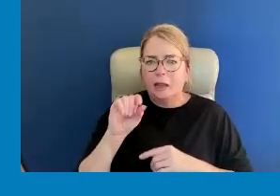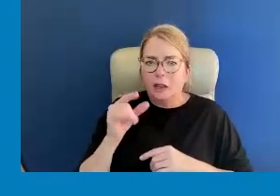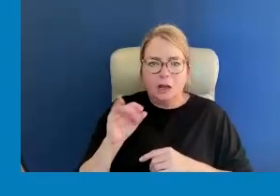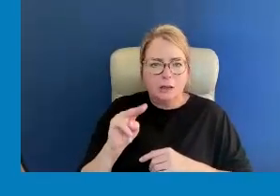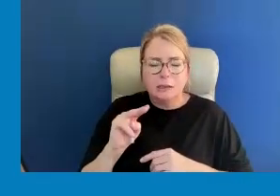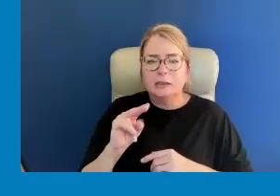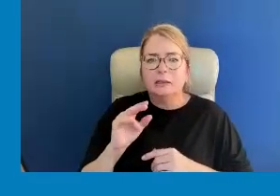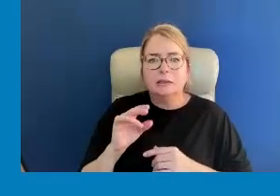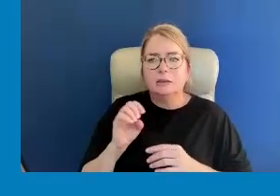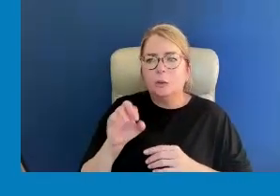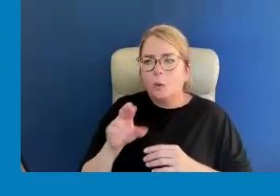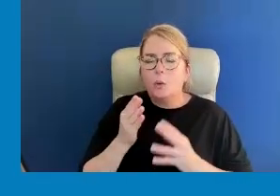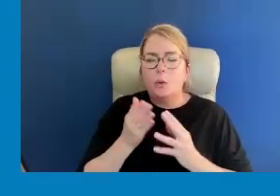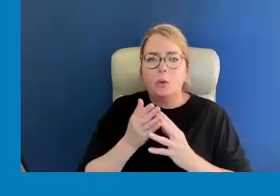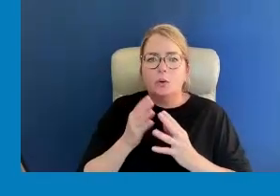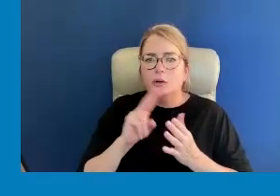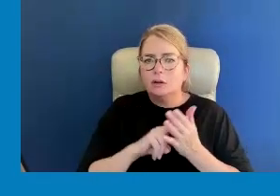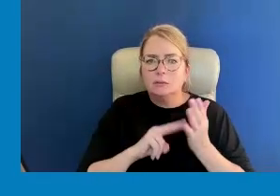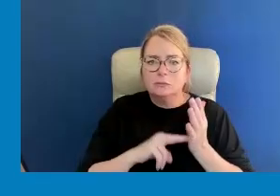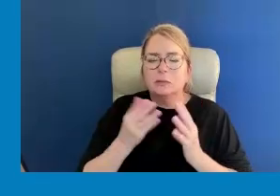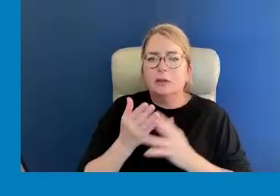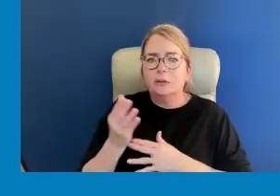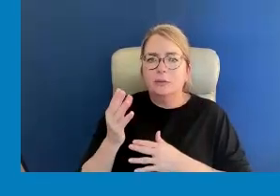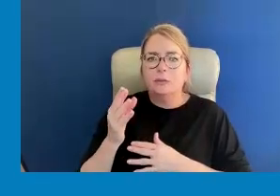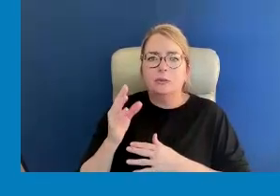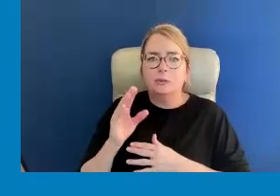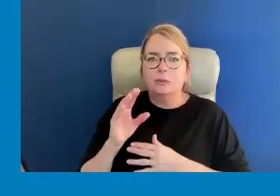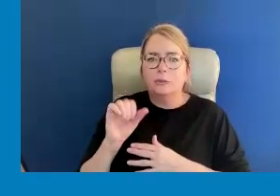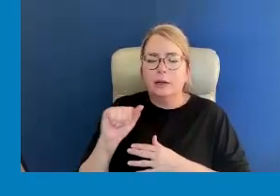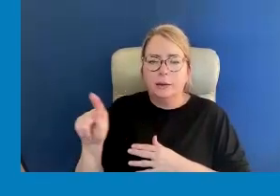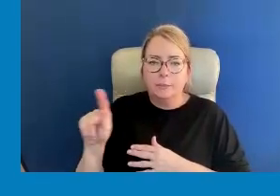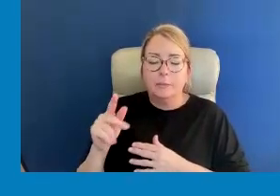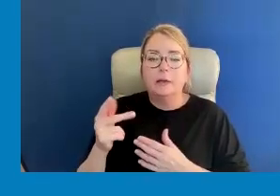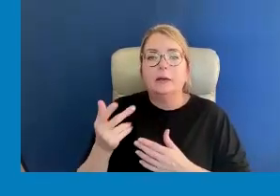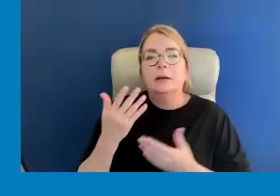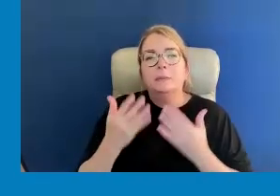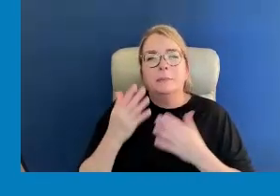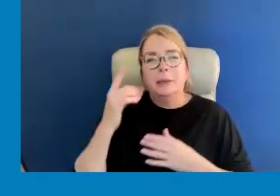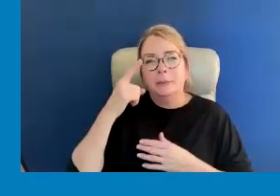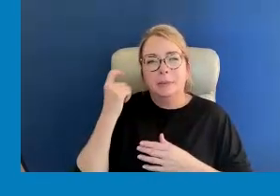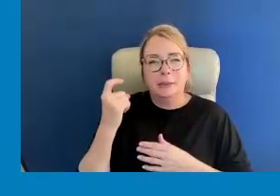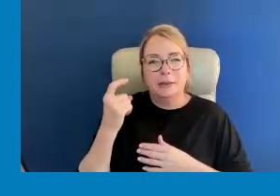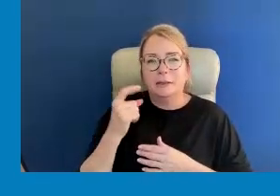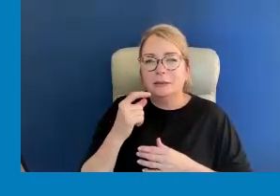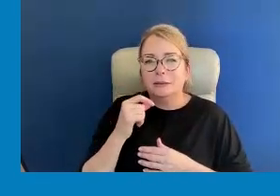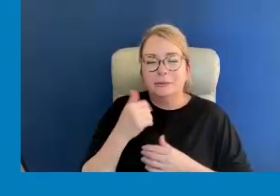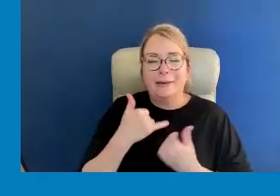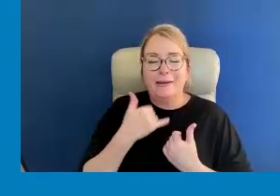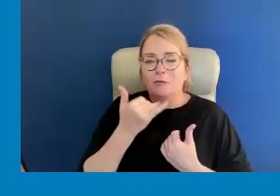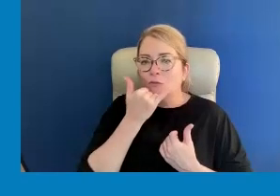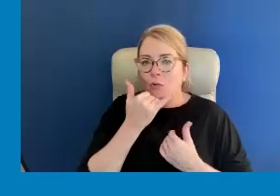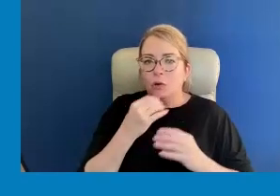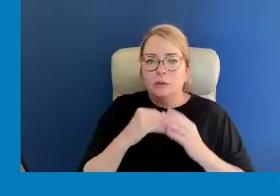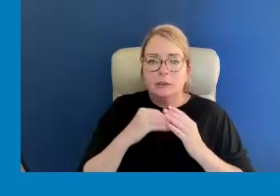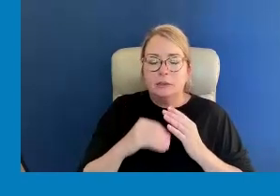My Portal app, that's because we have an incorrect email listed for you. That's probably because you've either changed your name or